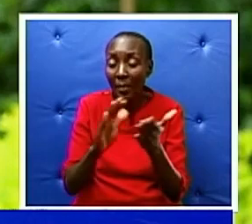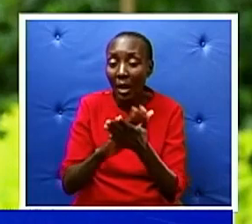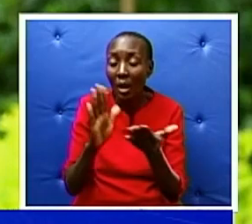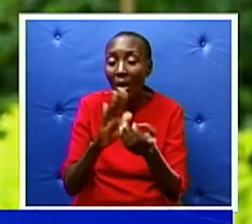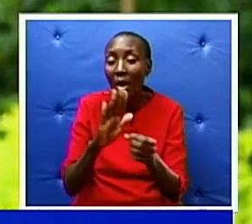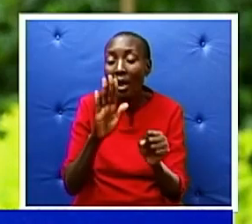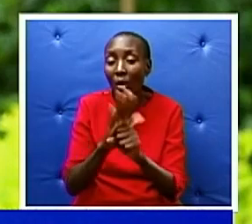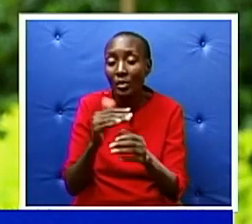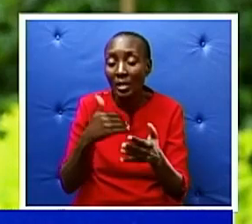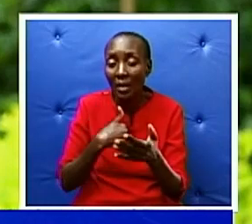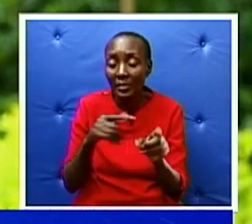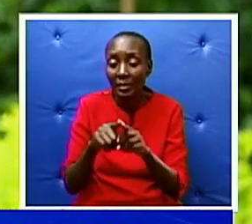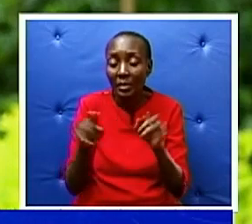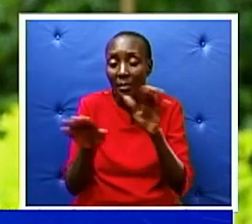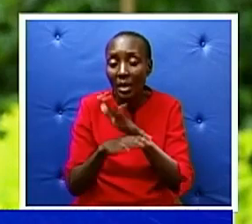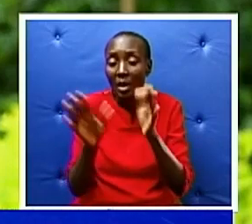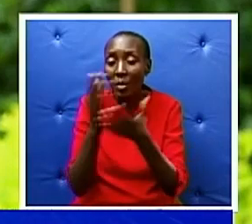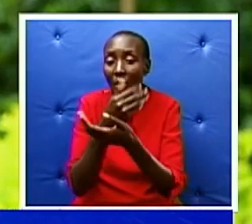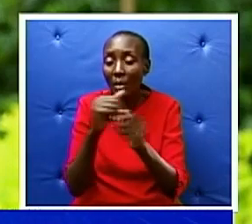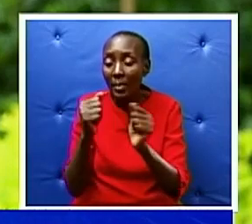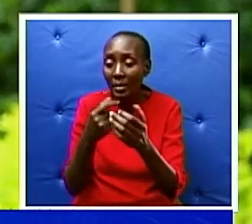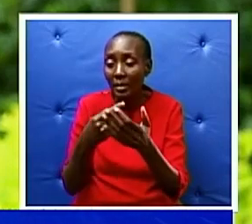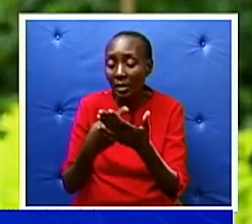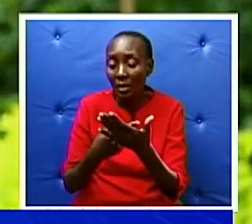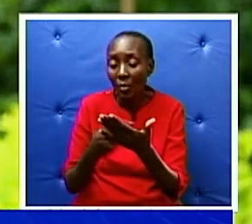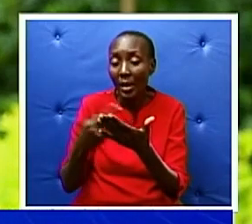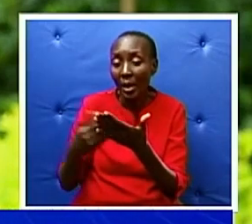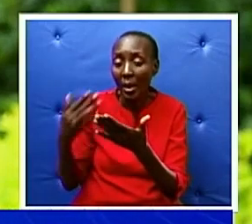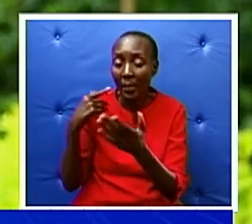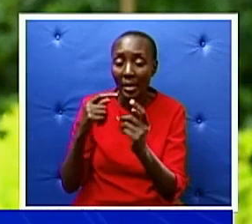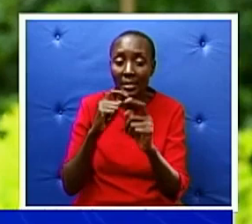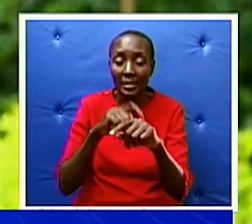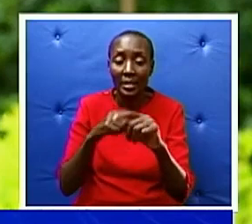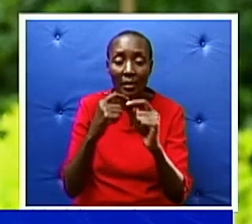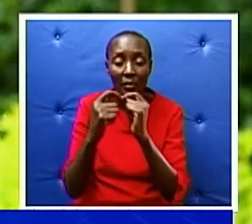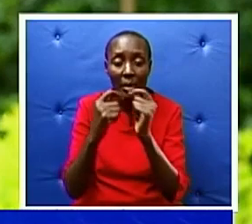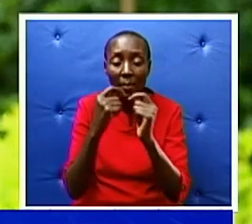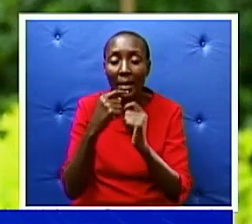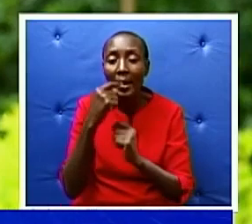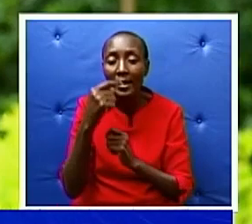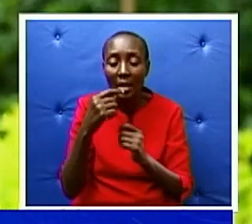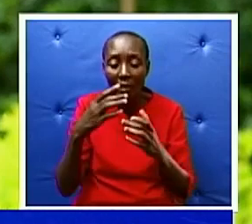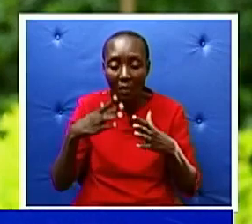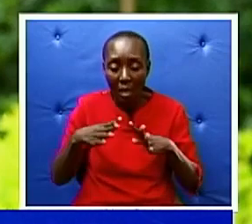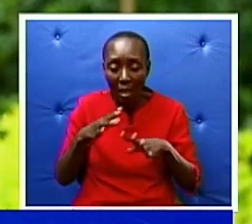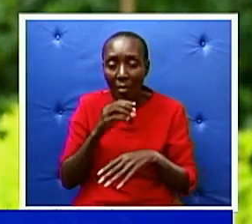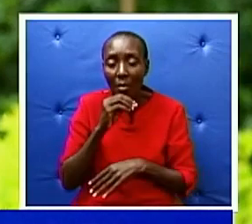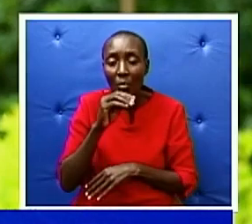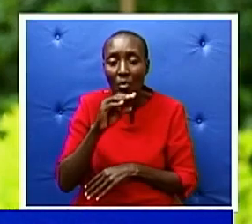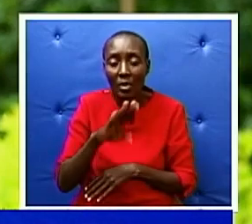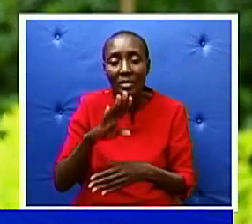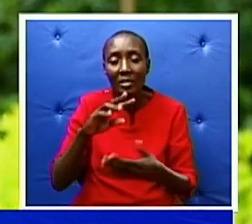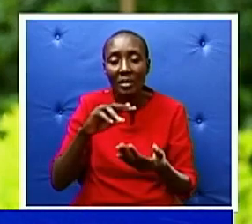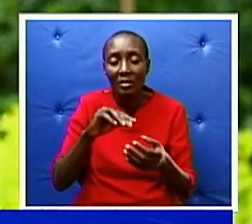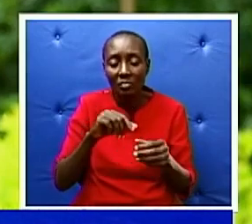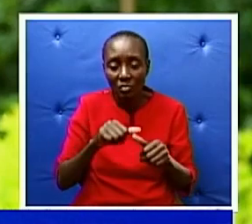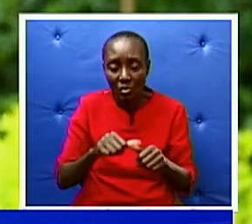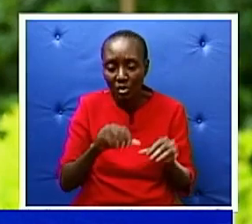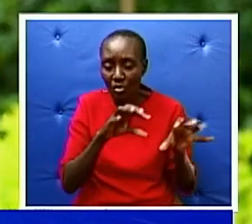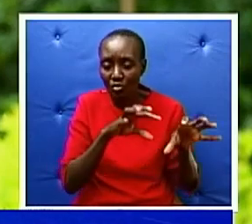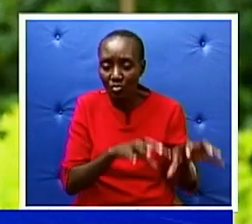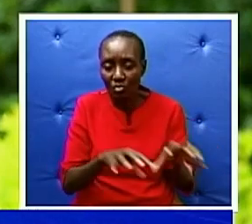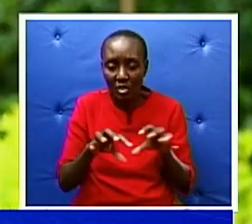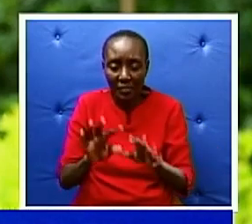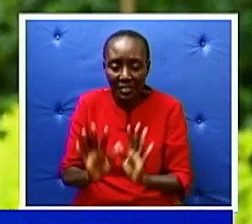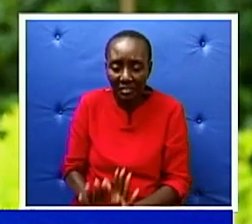president last week in an interview, he mentioned that if his people continue being frustrated, then he will just leave